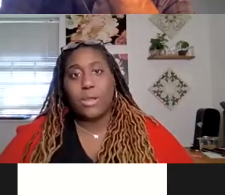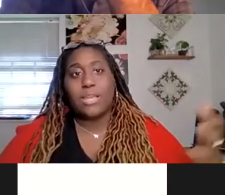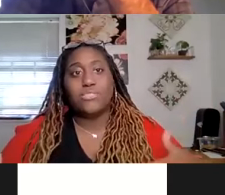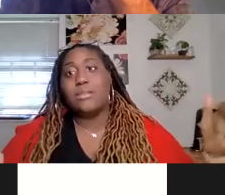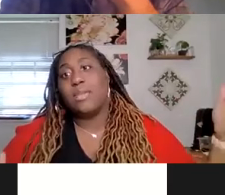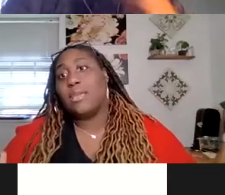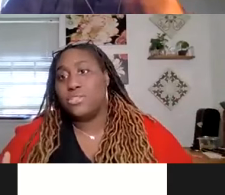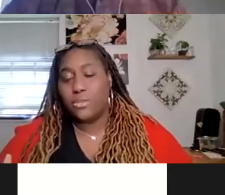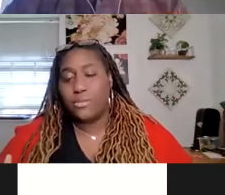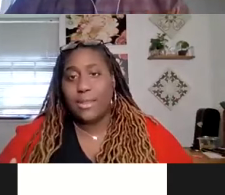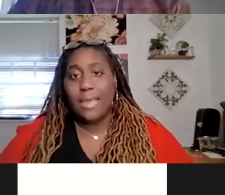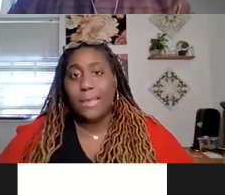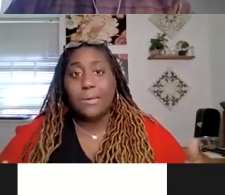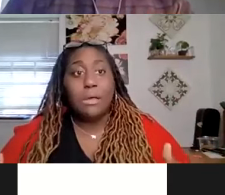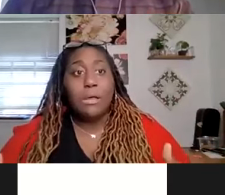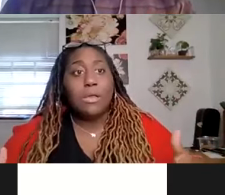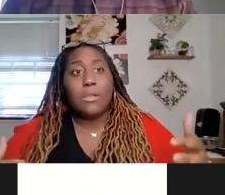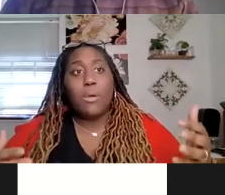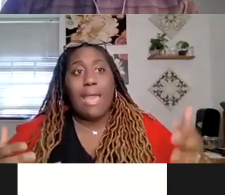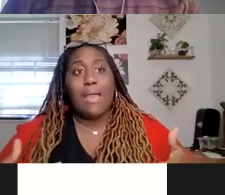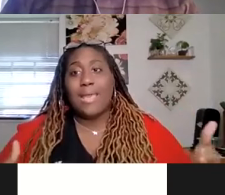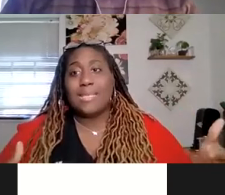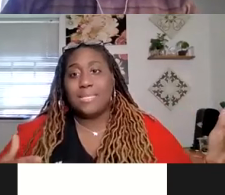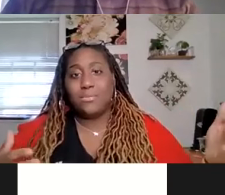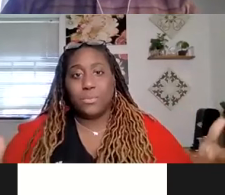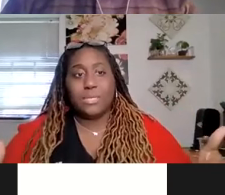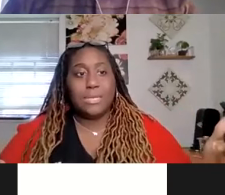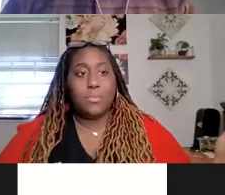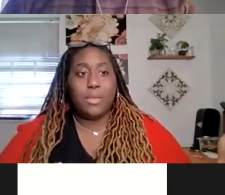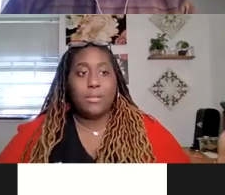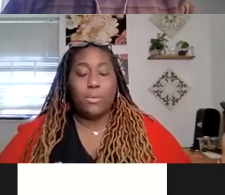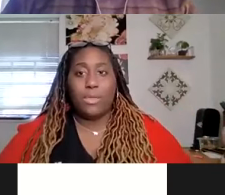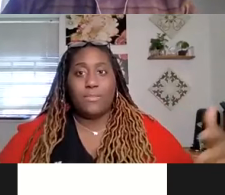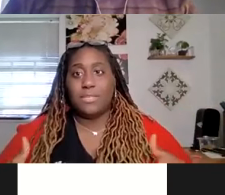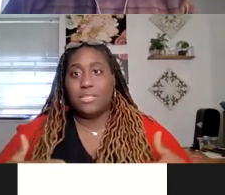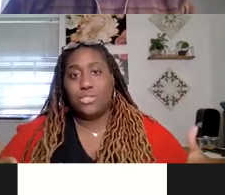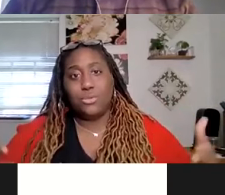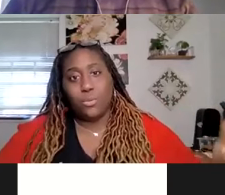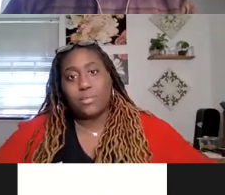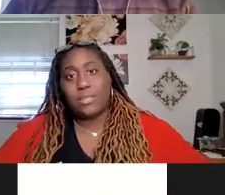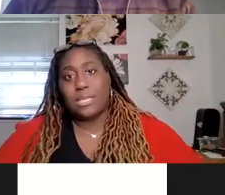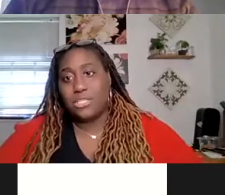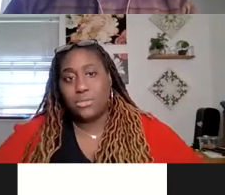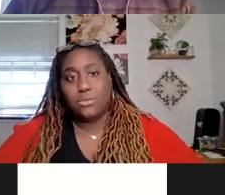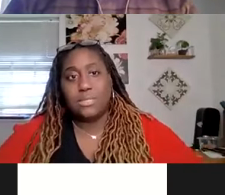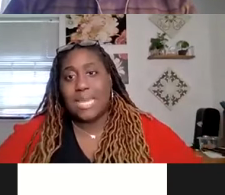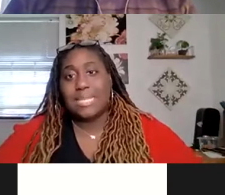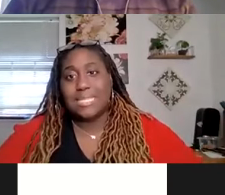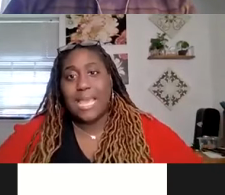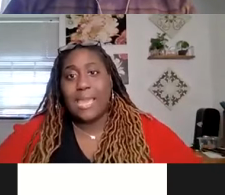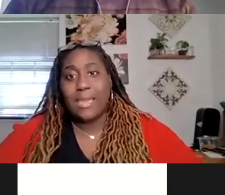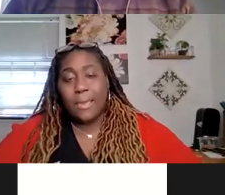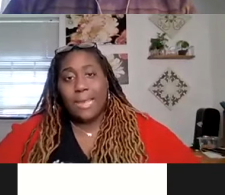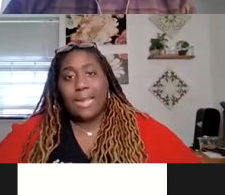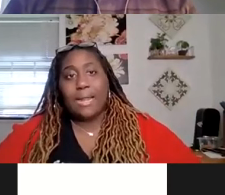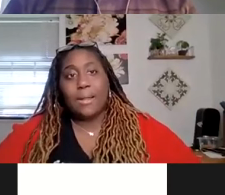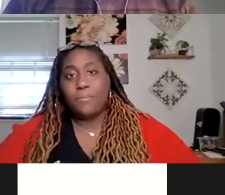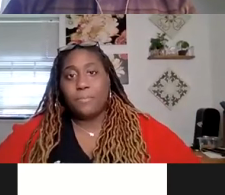industry or a trending industry right now, you know, how has it really been weaved into the work that they do day to